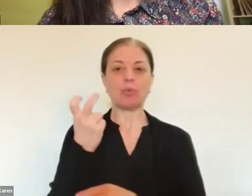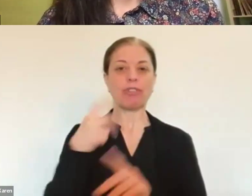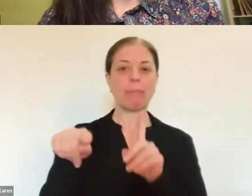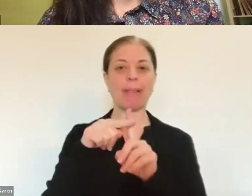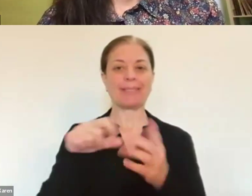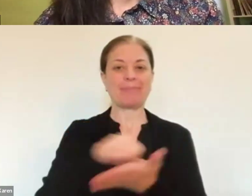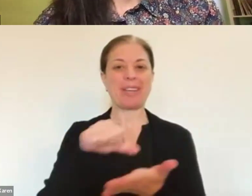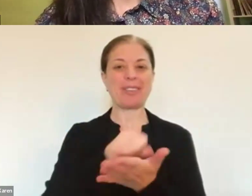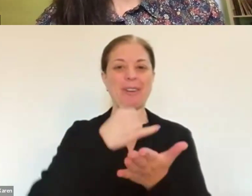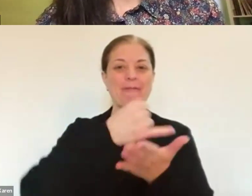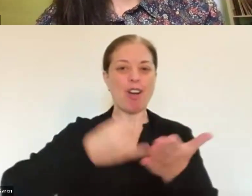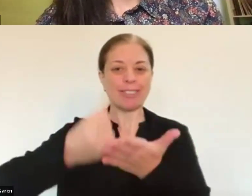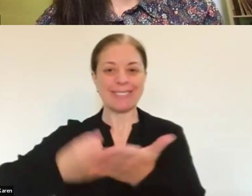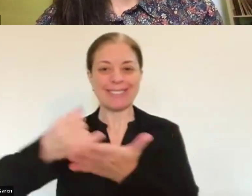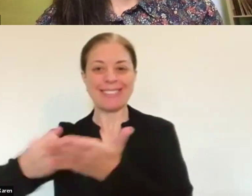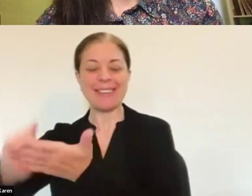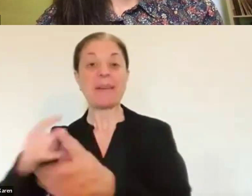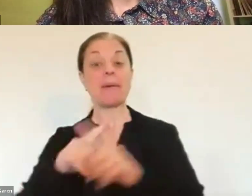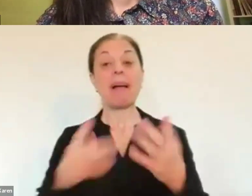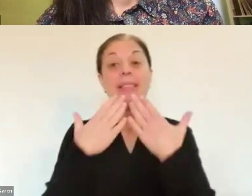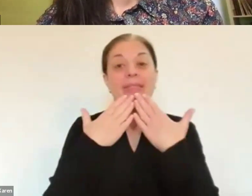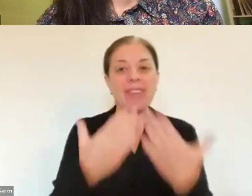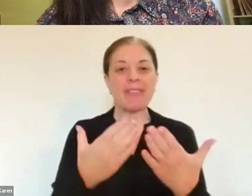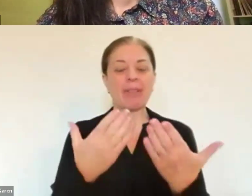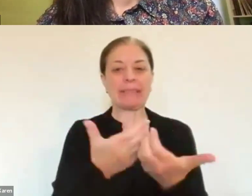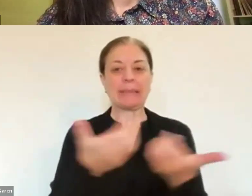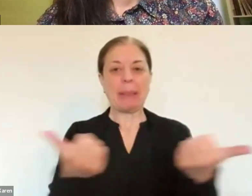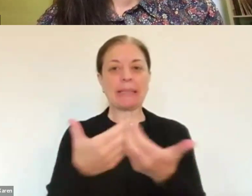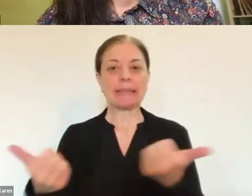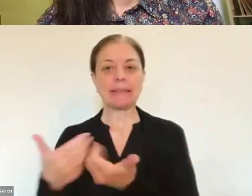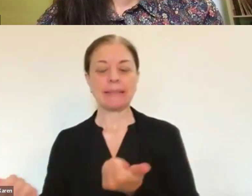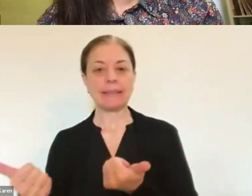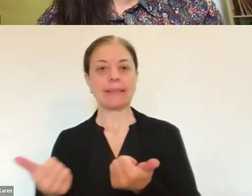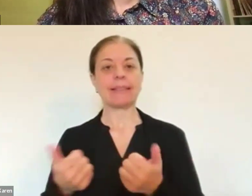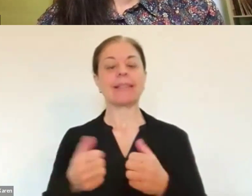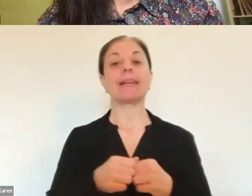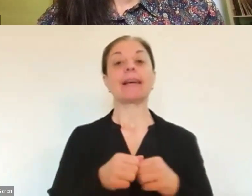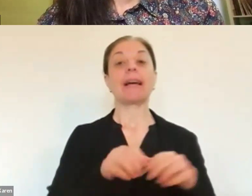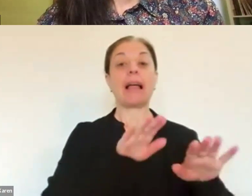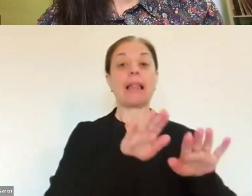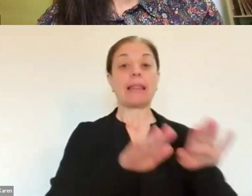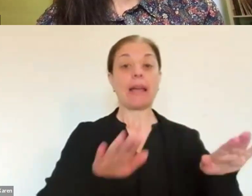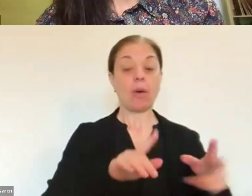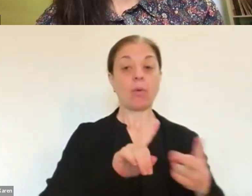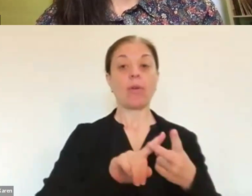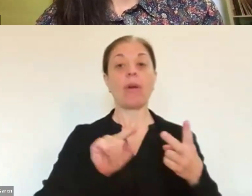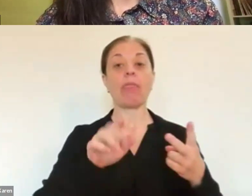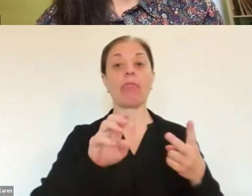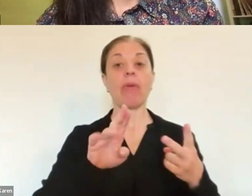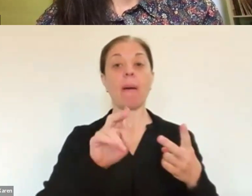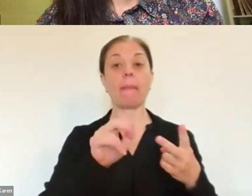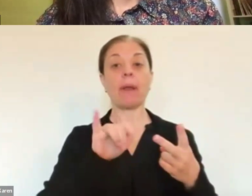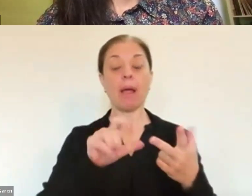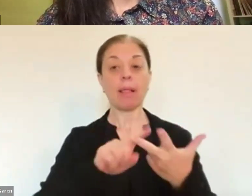of art, but thankfully they're split in different stages. So layouts, thumbnails,